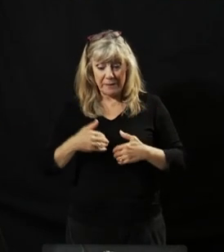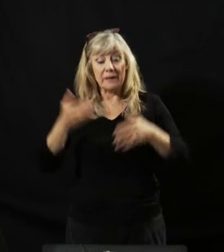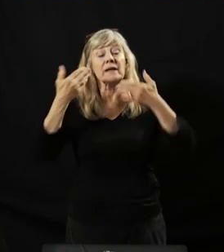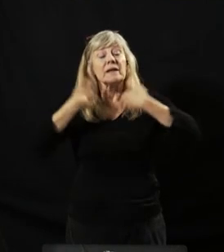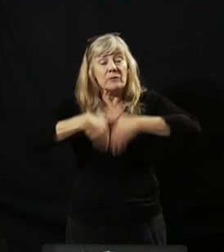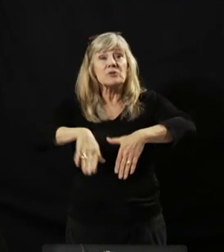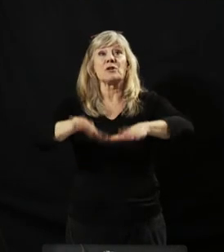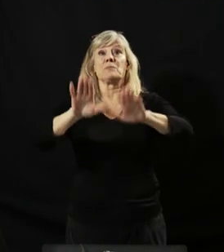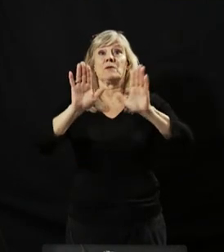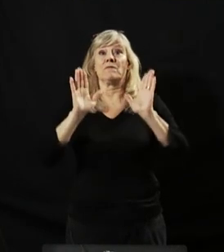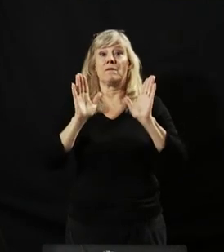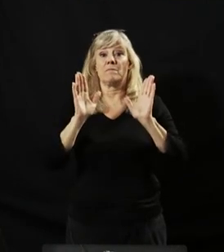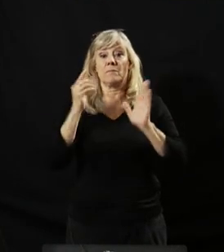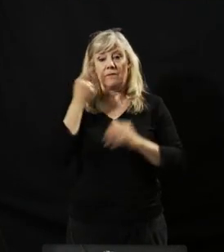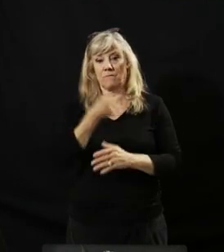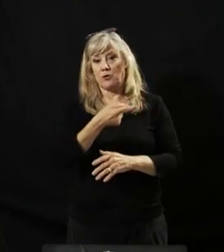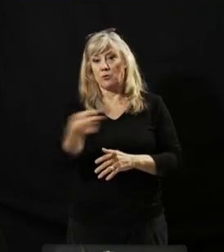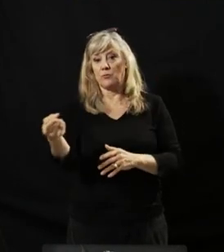up for you."